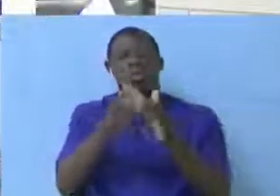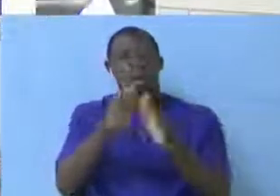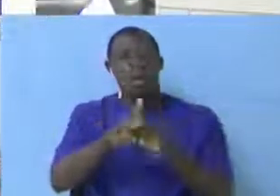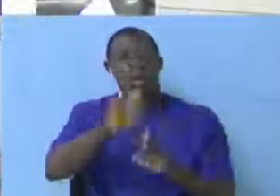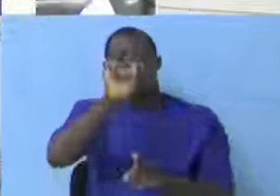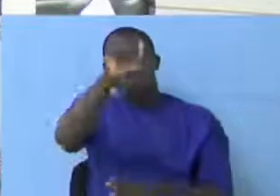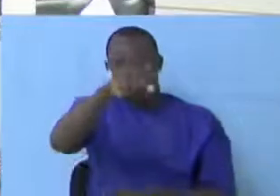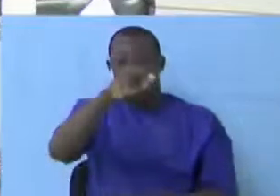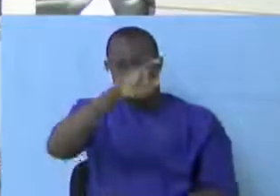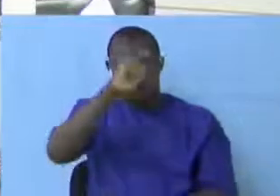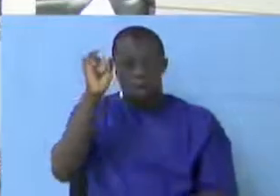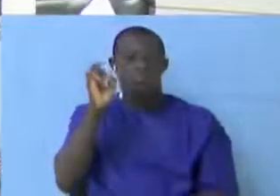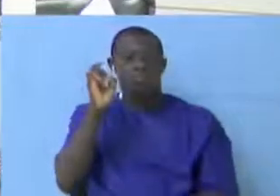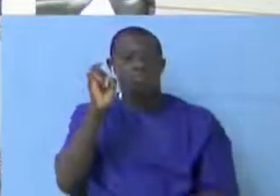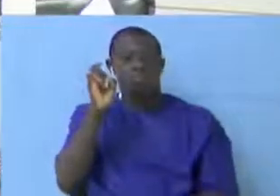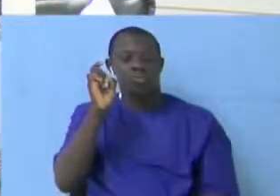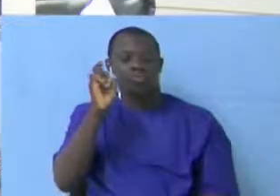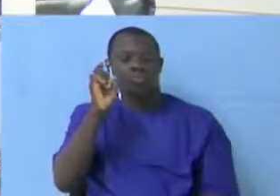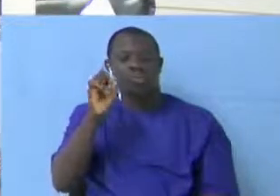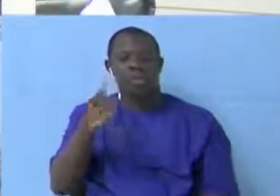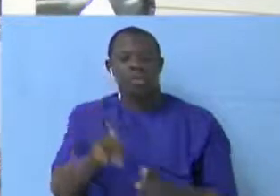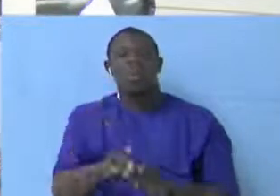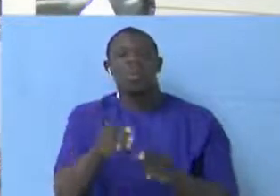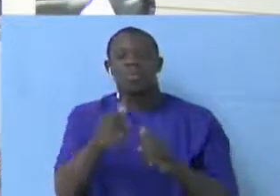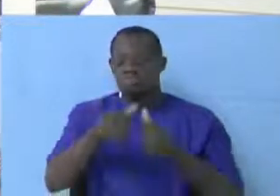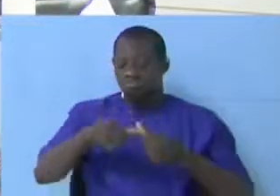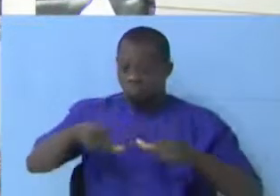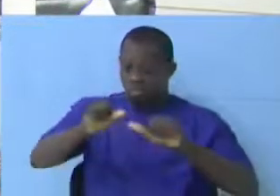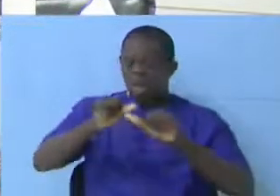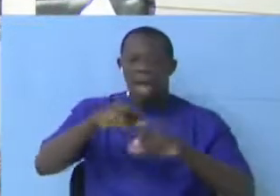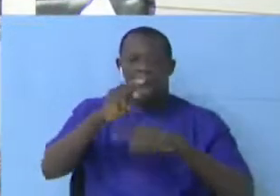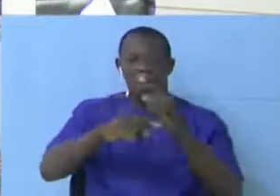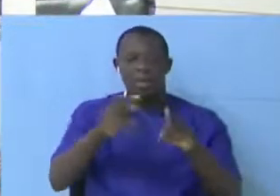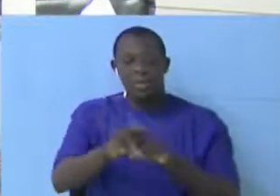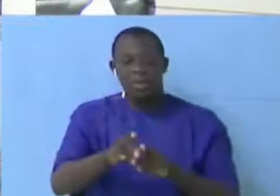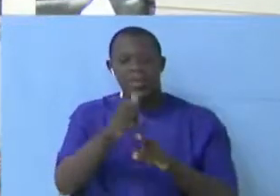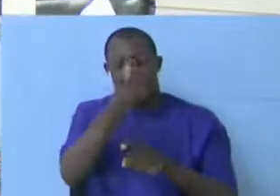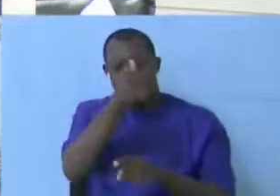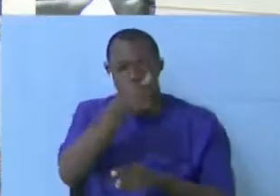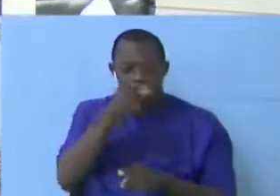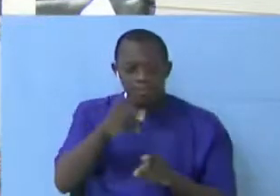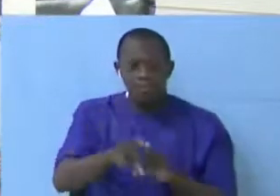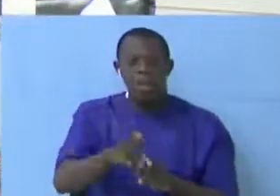work is evolving around espionage.